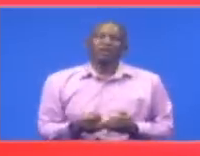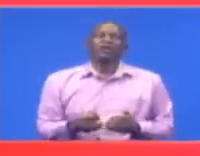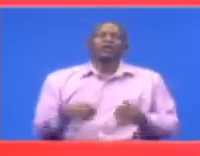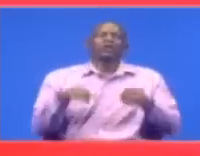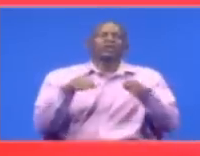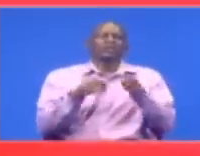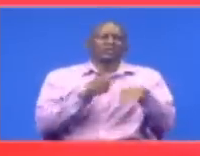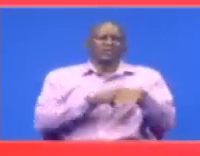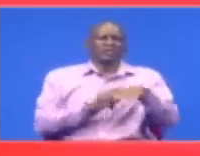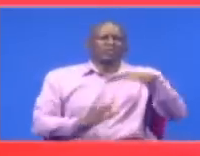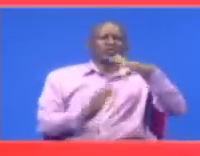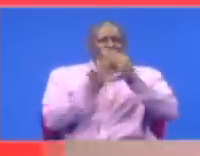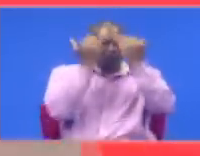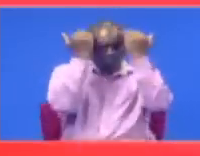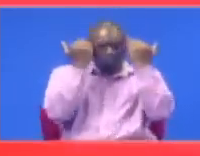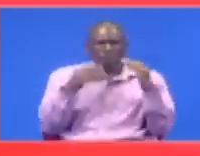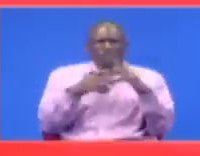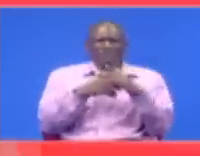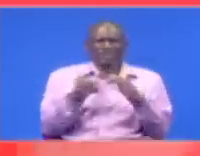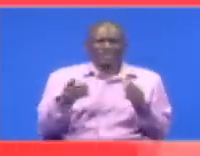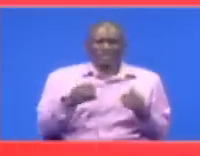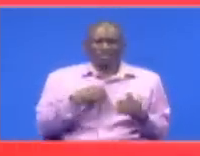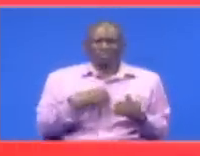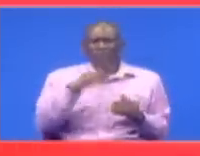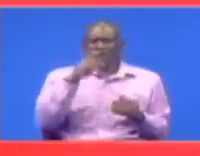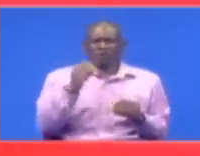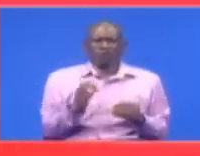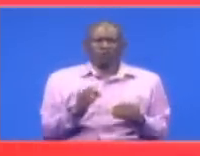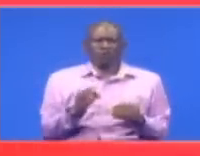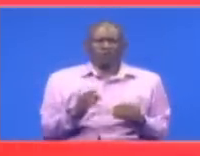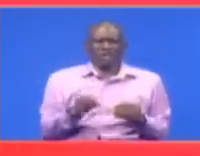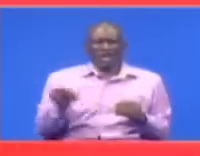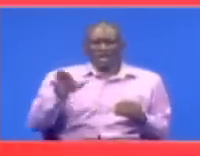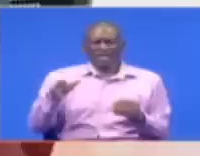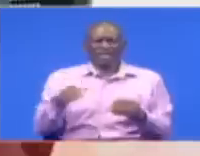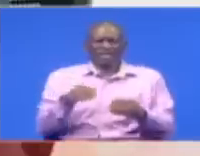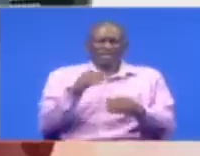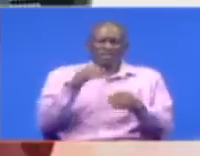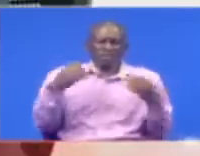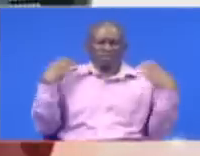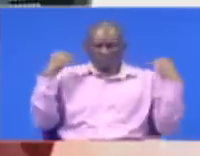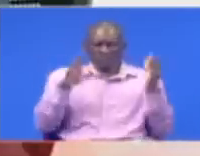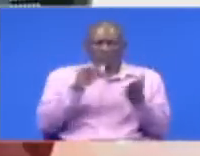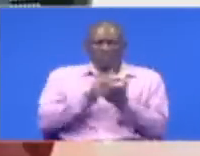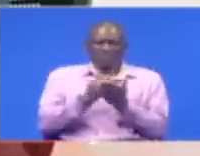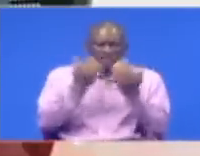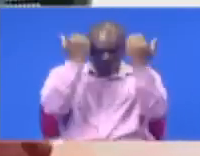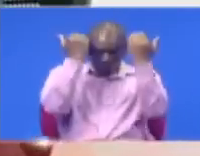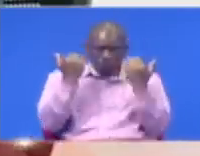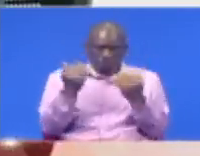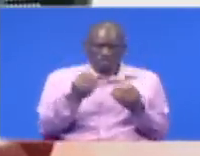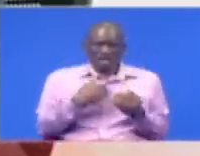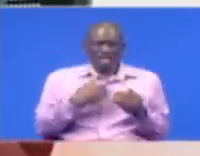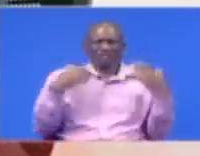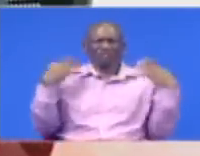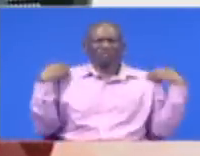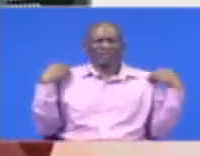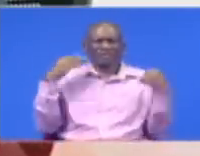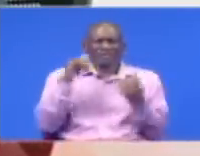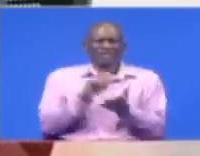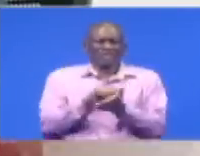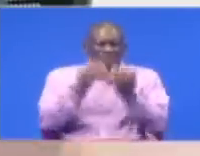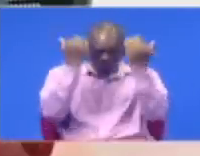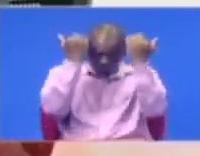When Supreme Court started, I was one of the early practitioners in that court. I have practiced in that